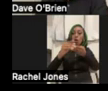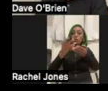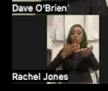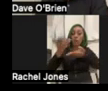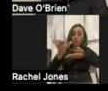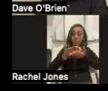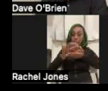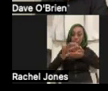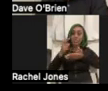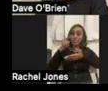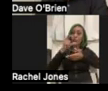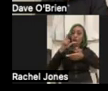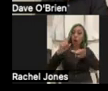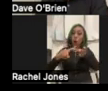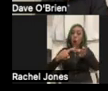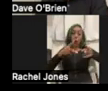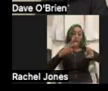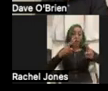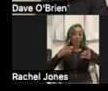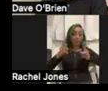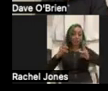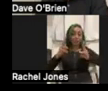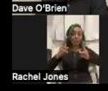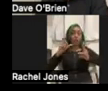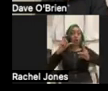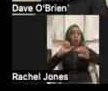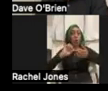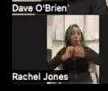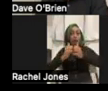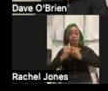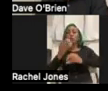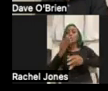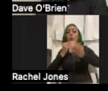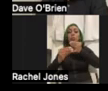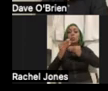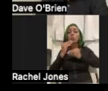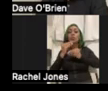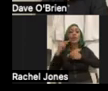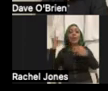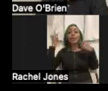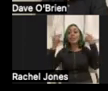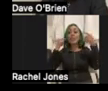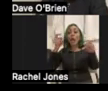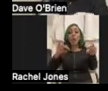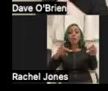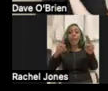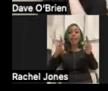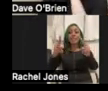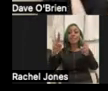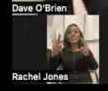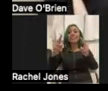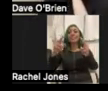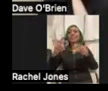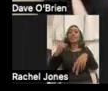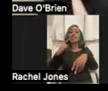be co-edited, with the collaborator learning to use sound editing software, of course being remunerated for their time